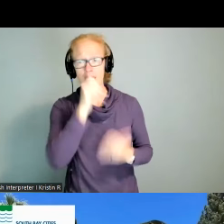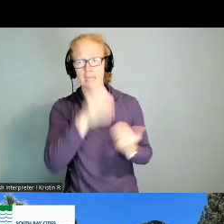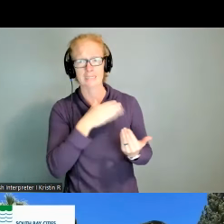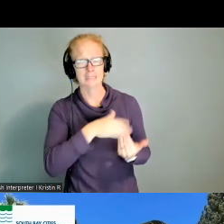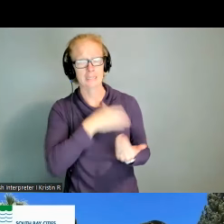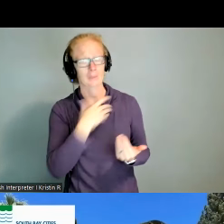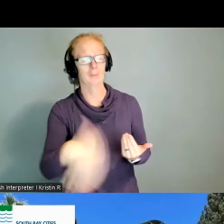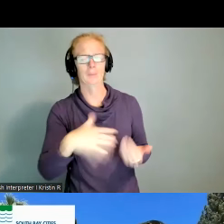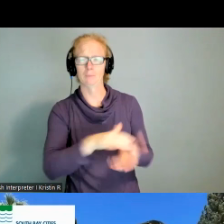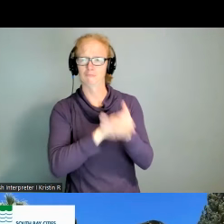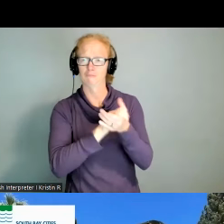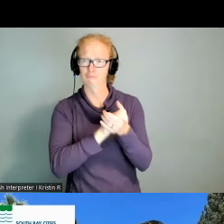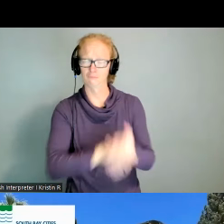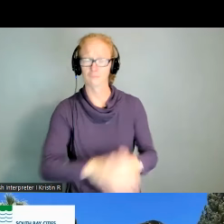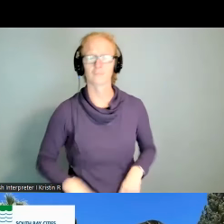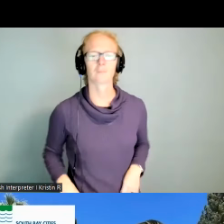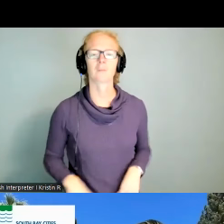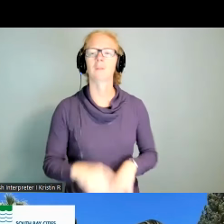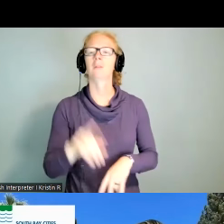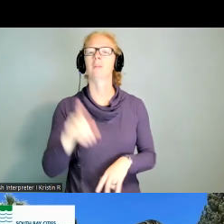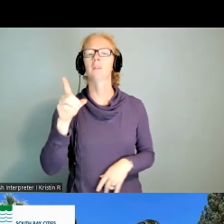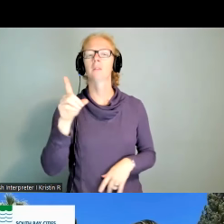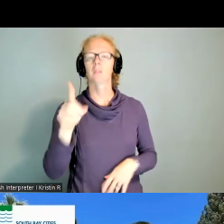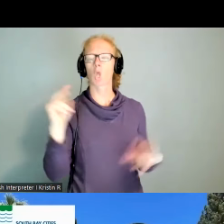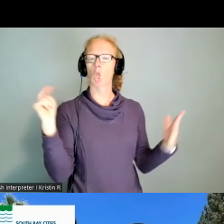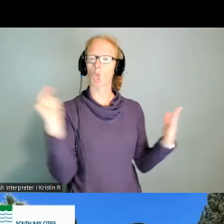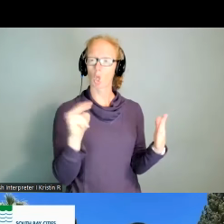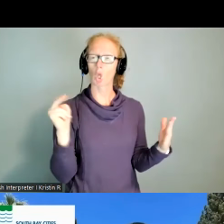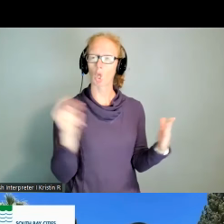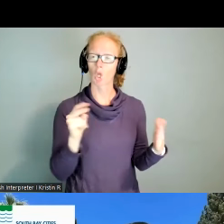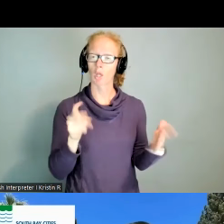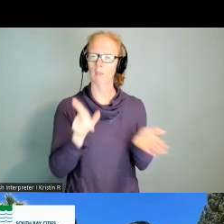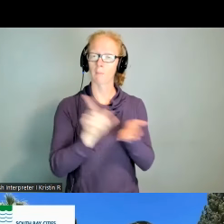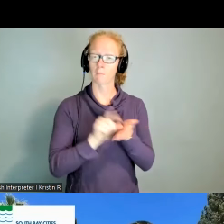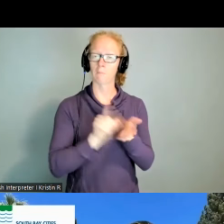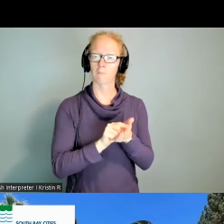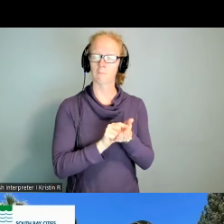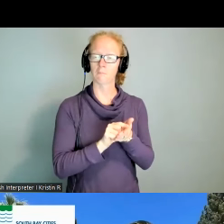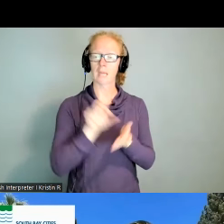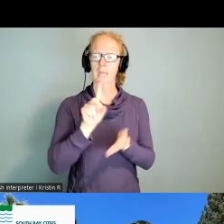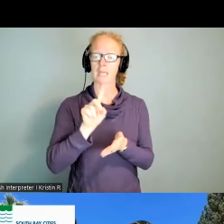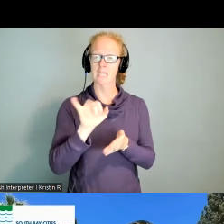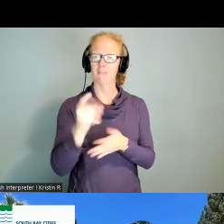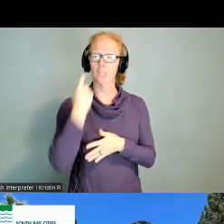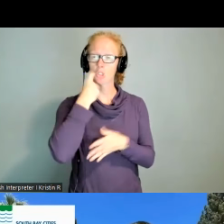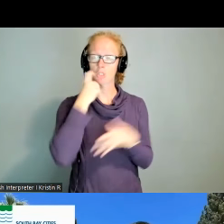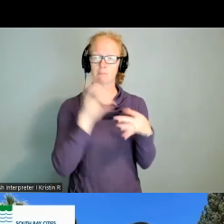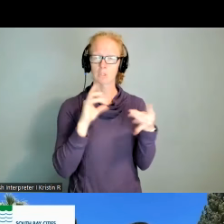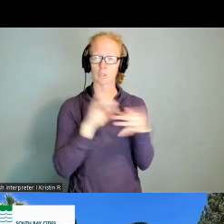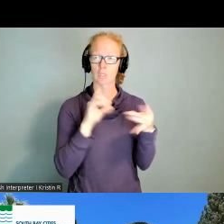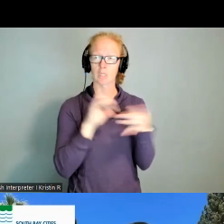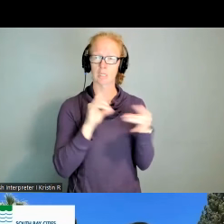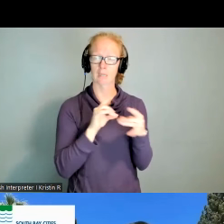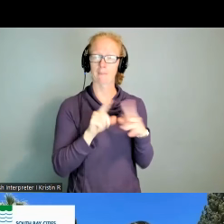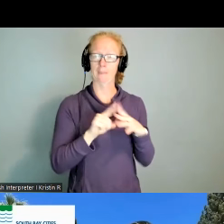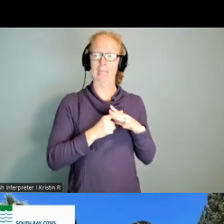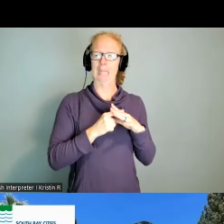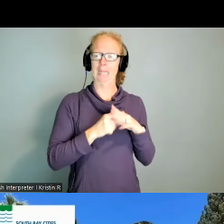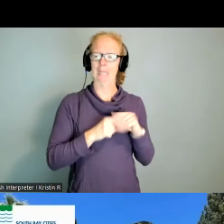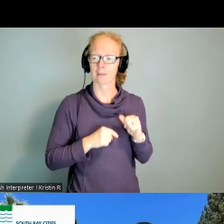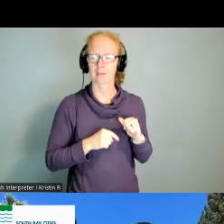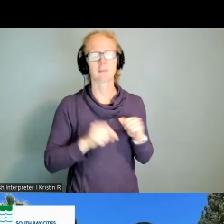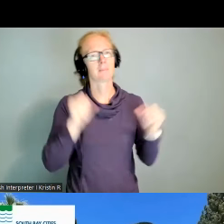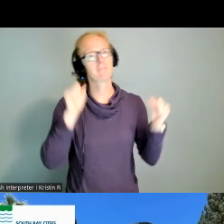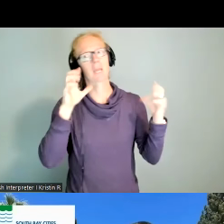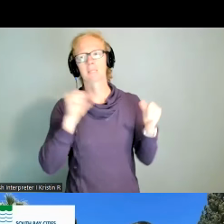So I want to encourage all of you to go look at the publication that David was talking from, because it's really amazing.